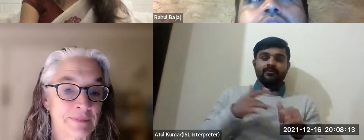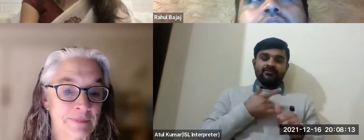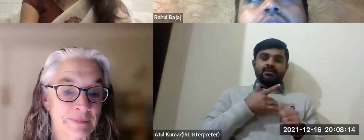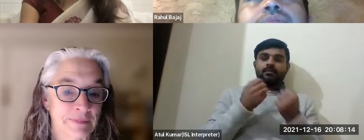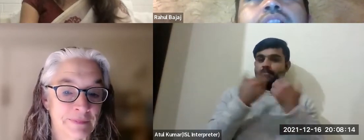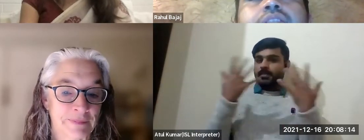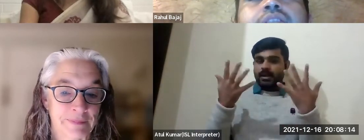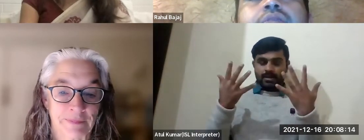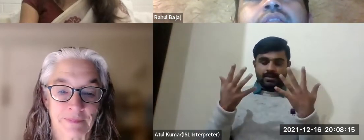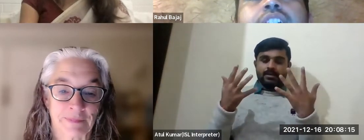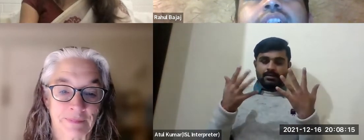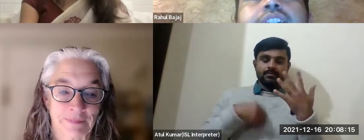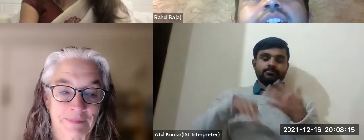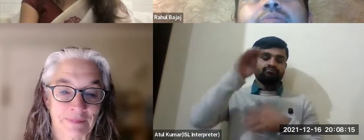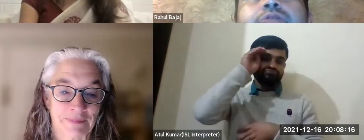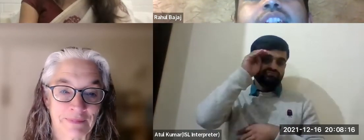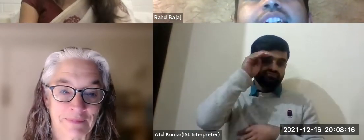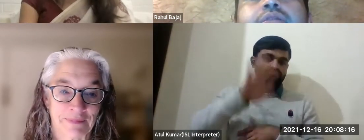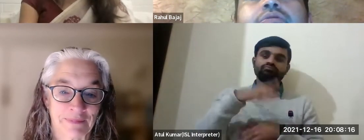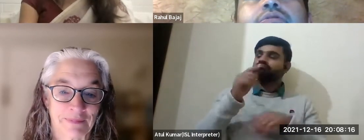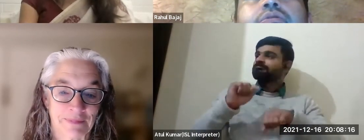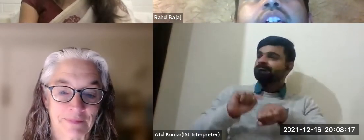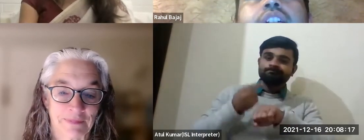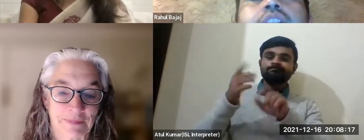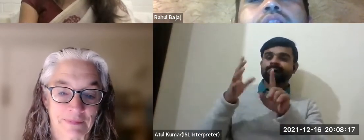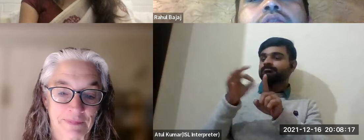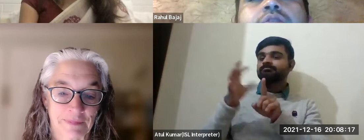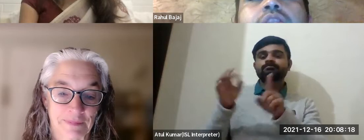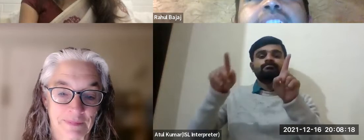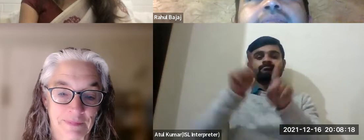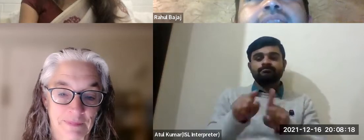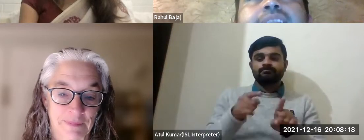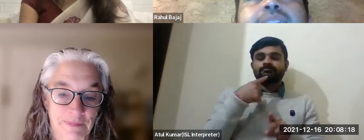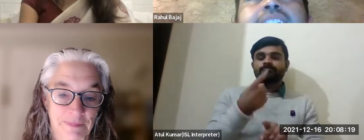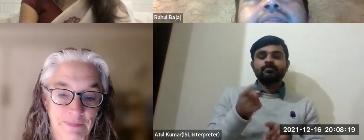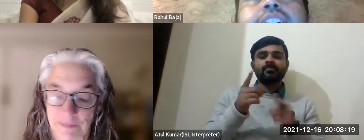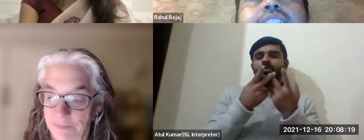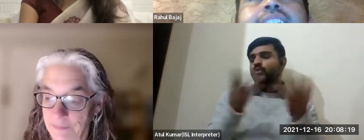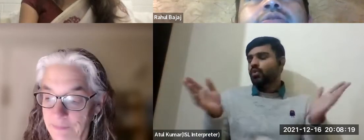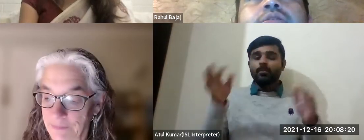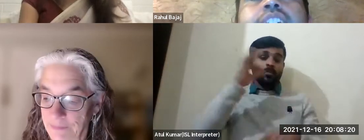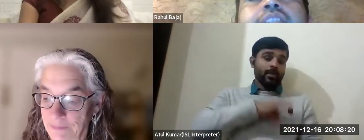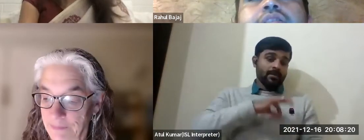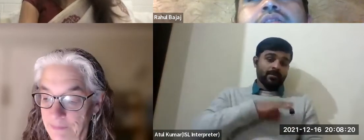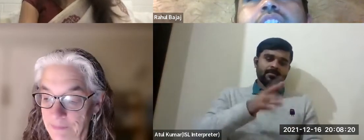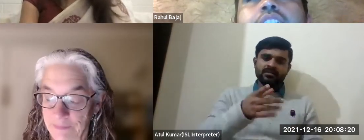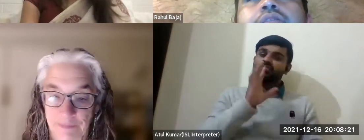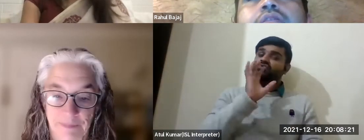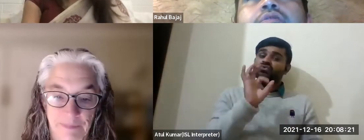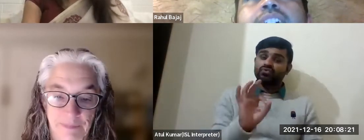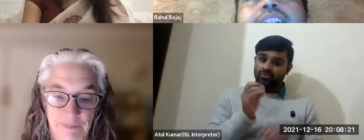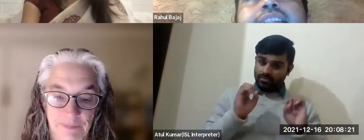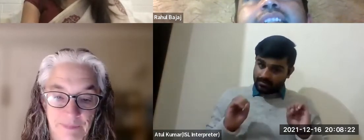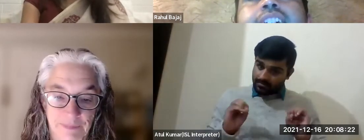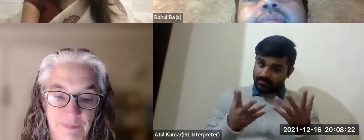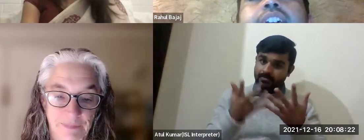of our listeners will not have had the opportunity to do so. So, for everyone's benefit, can you really start us